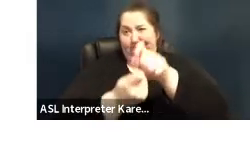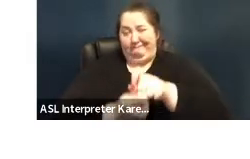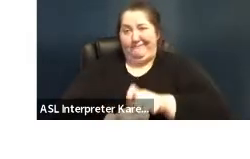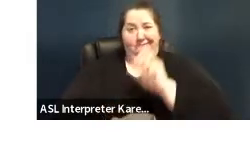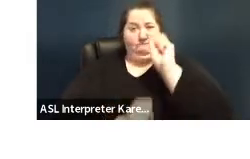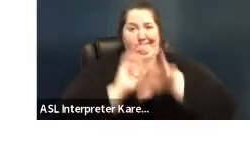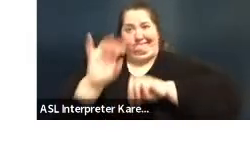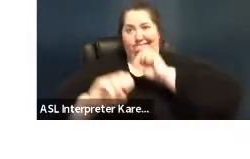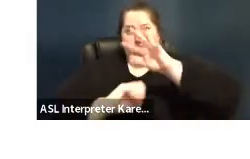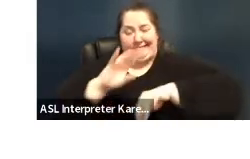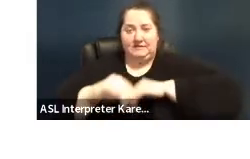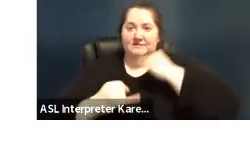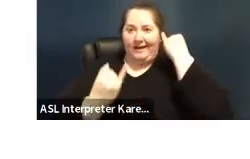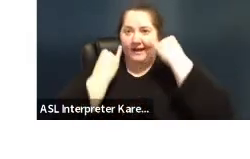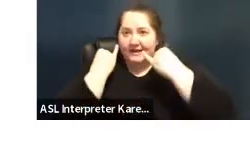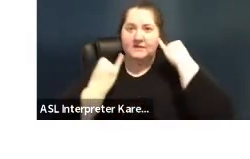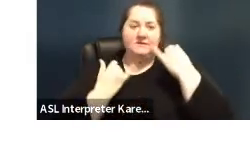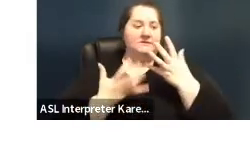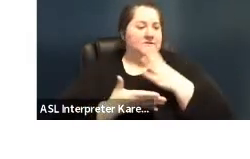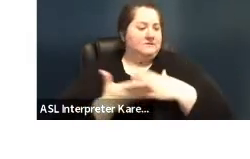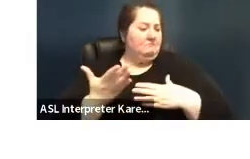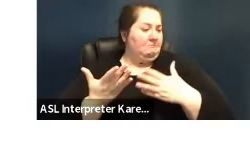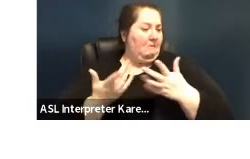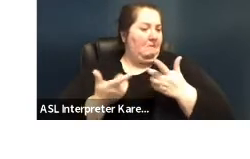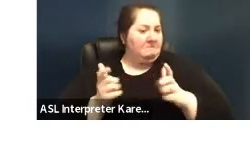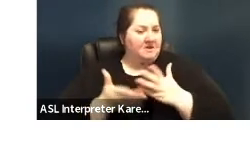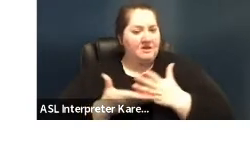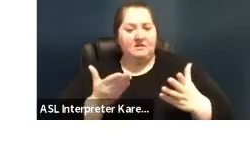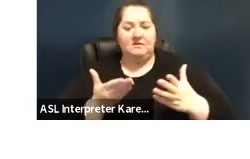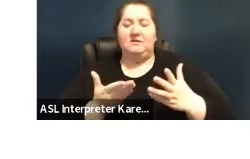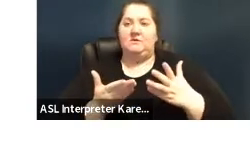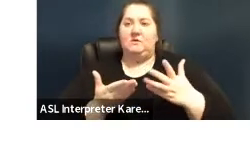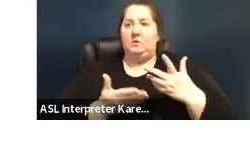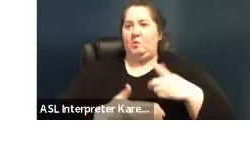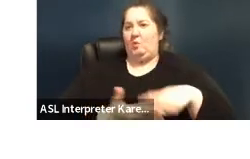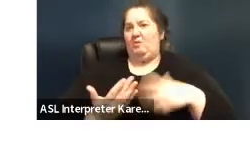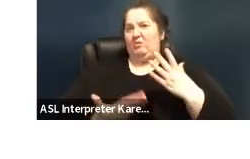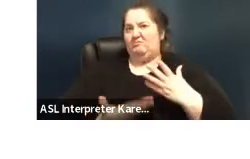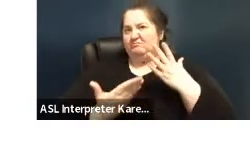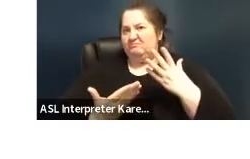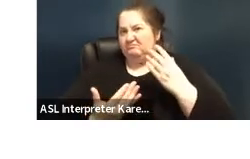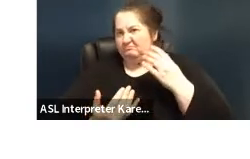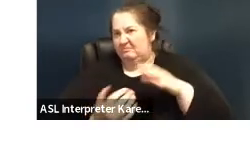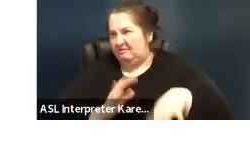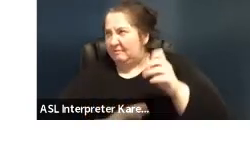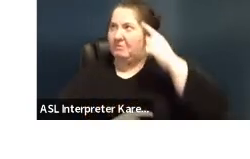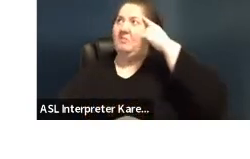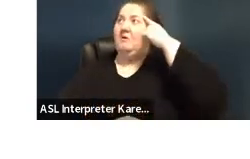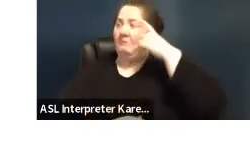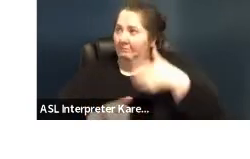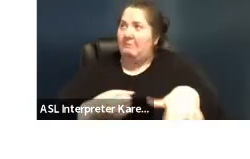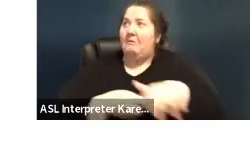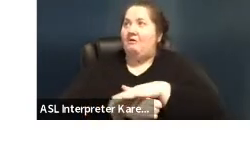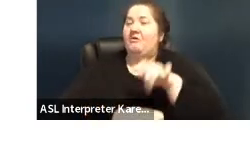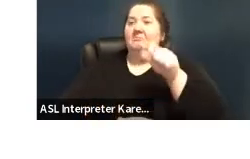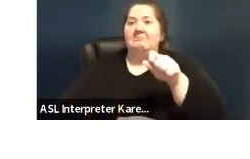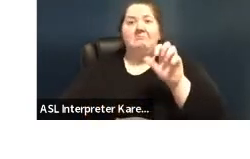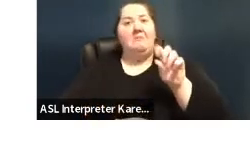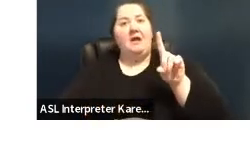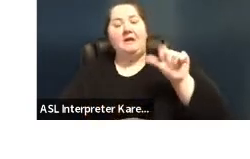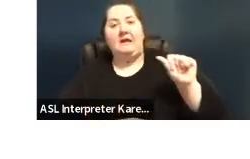you an idea about some of the big things that we often find people think are covered by the